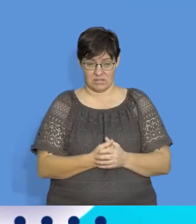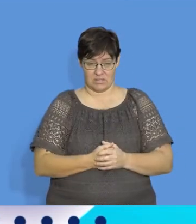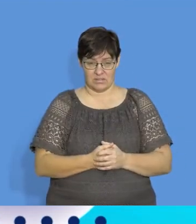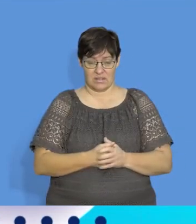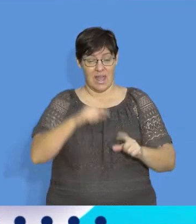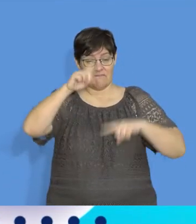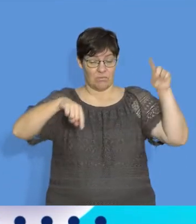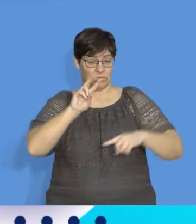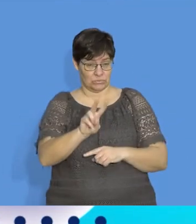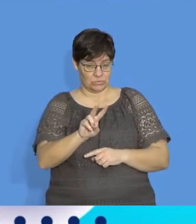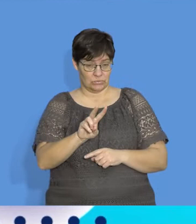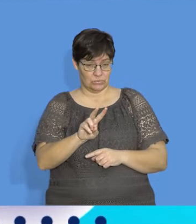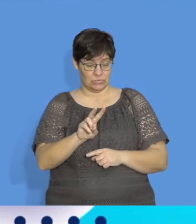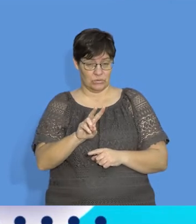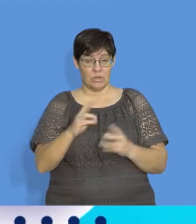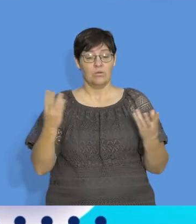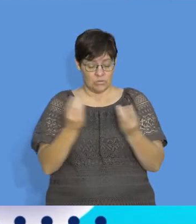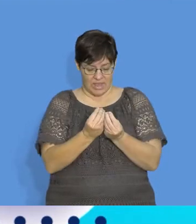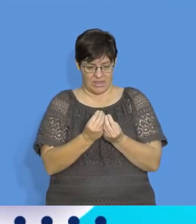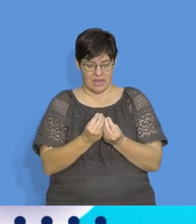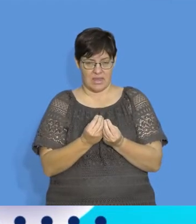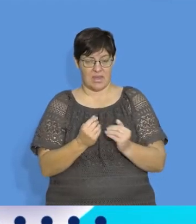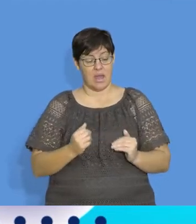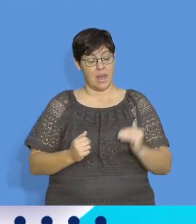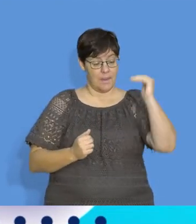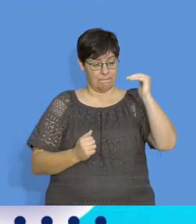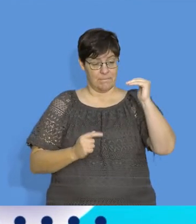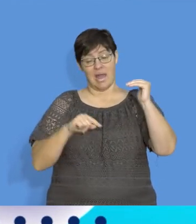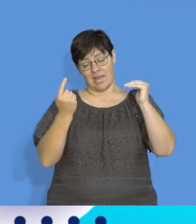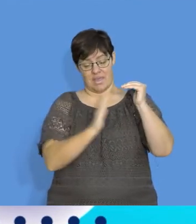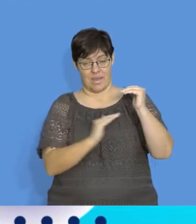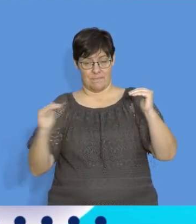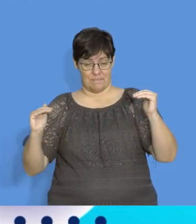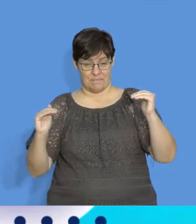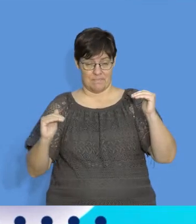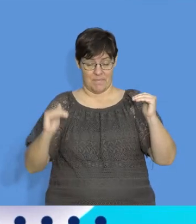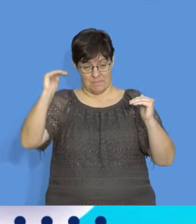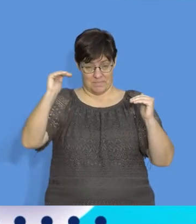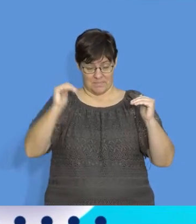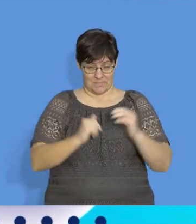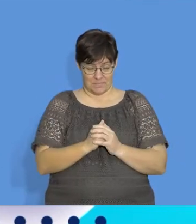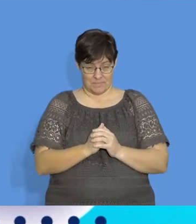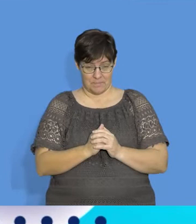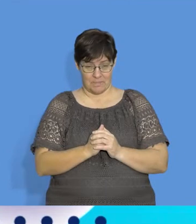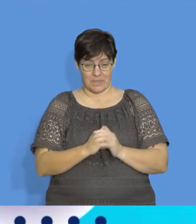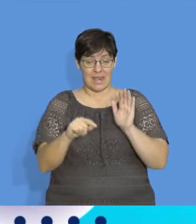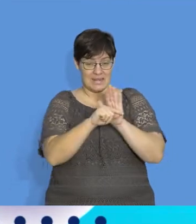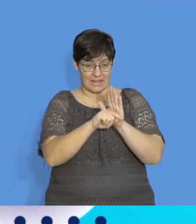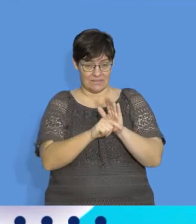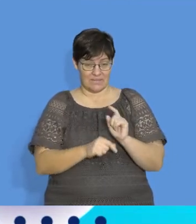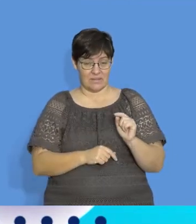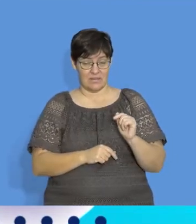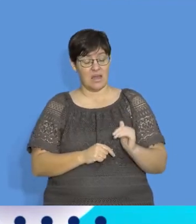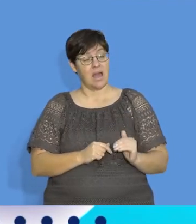Positive correlation, two variables moves together. One goes up, the other goes up.